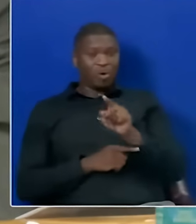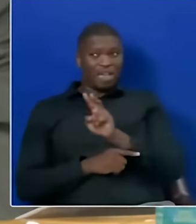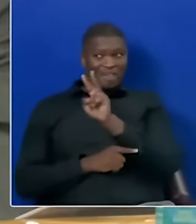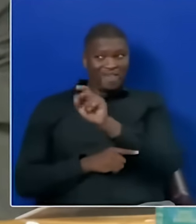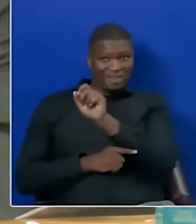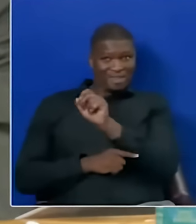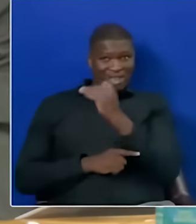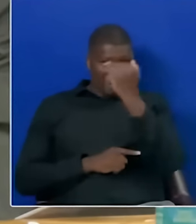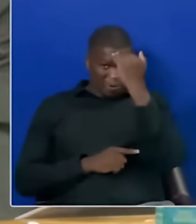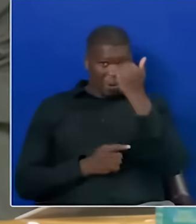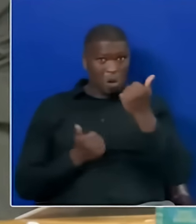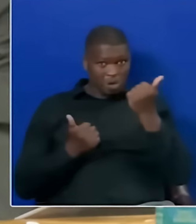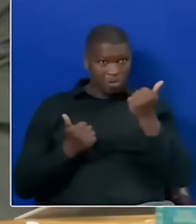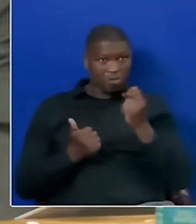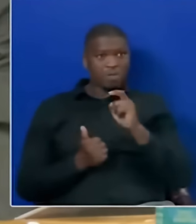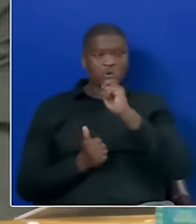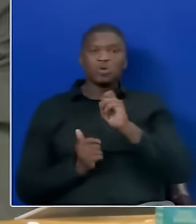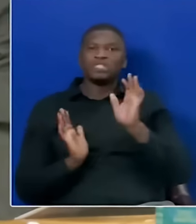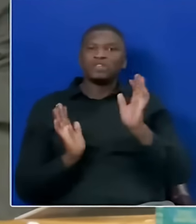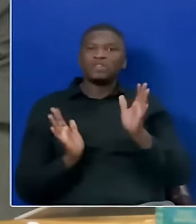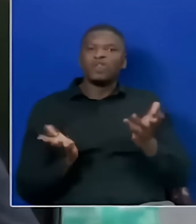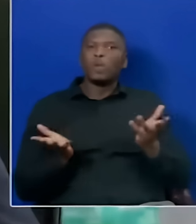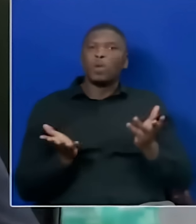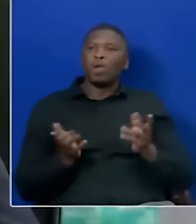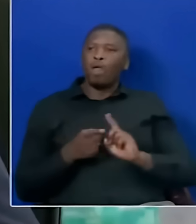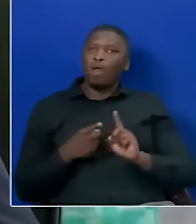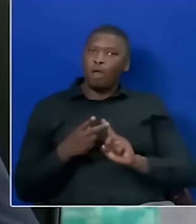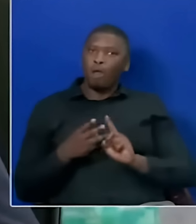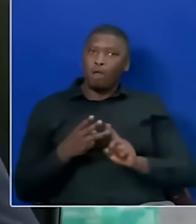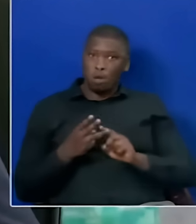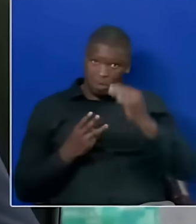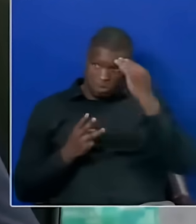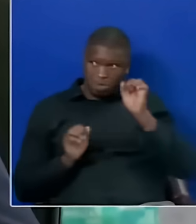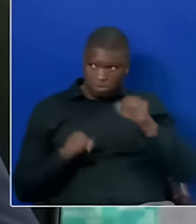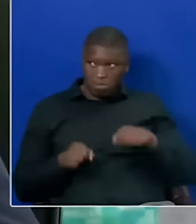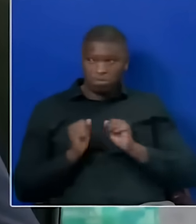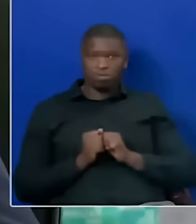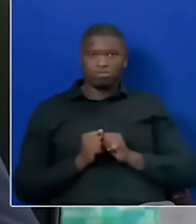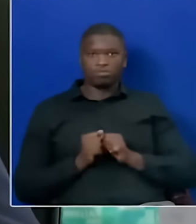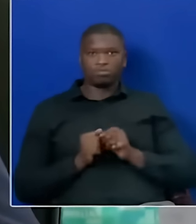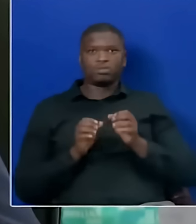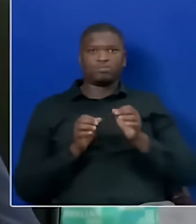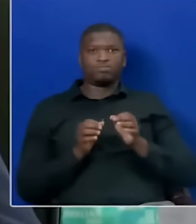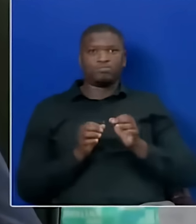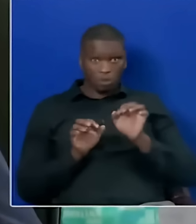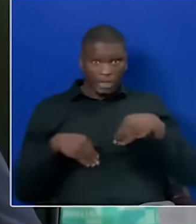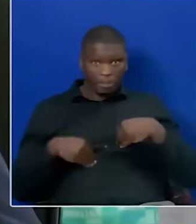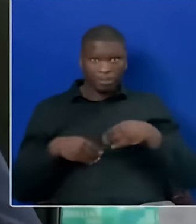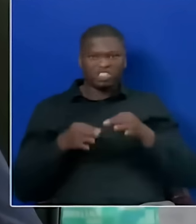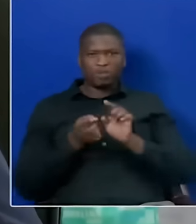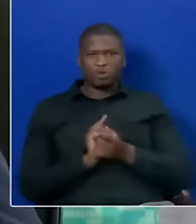that AK-47 and that Taurus had previously been used. Do you accept that?